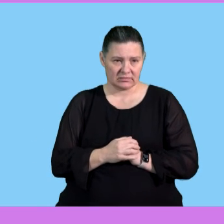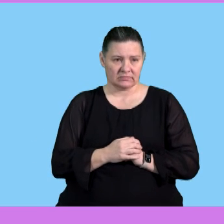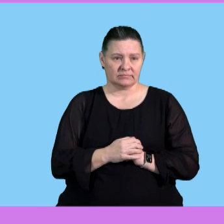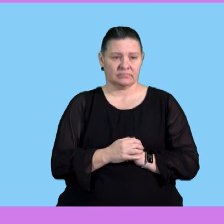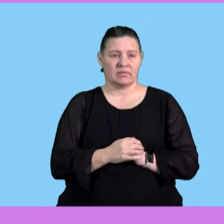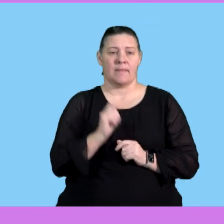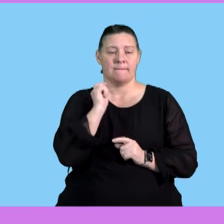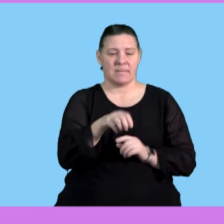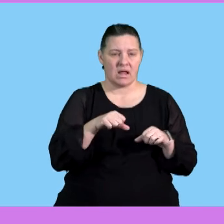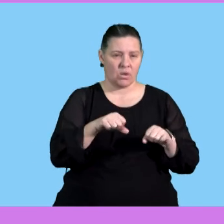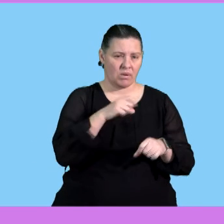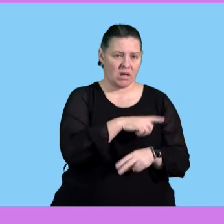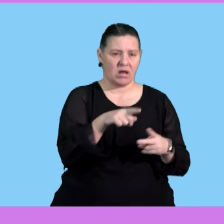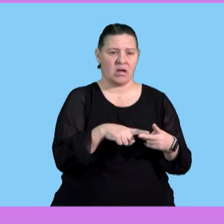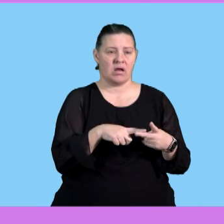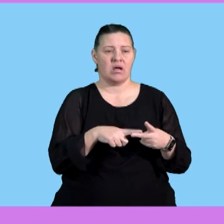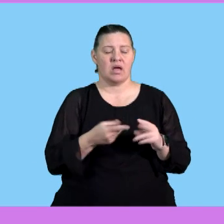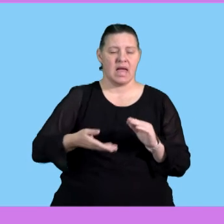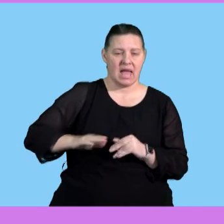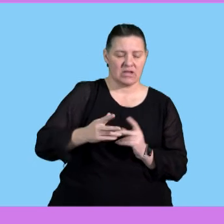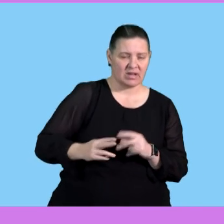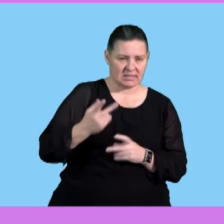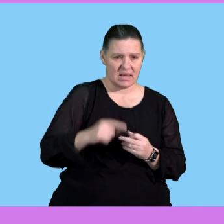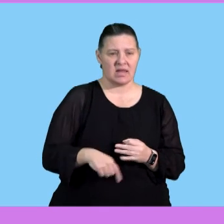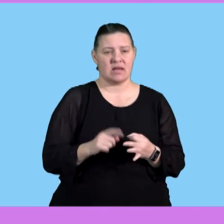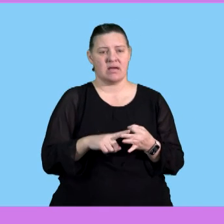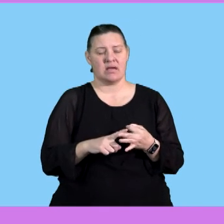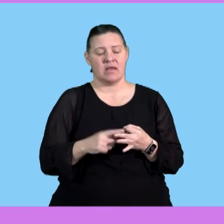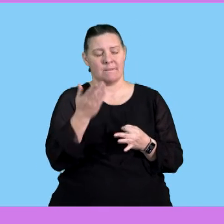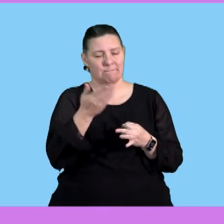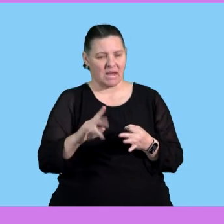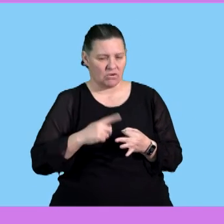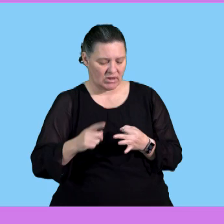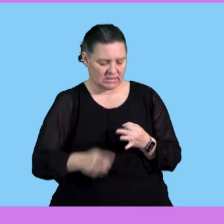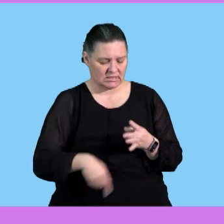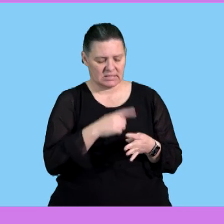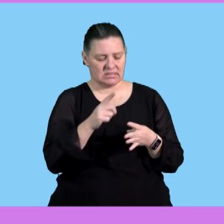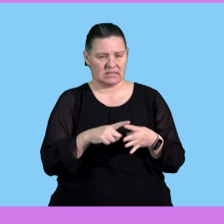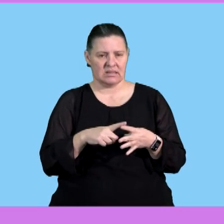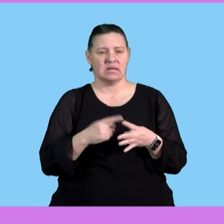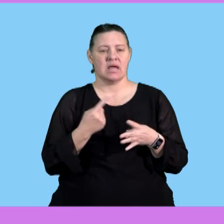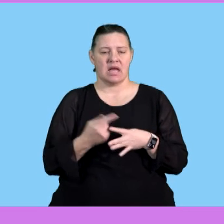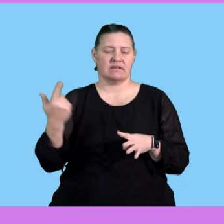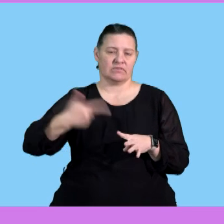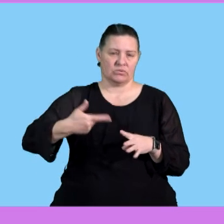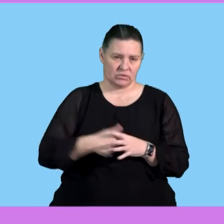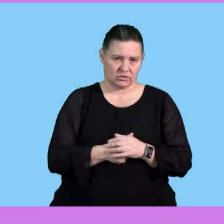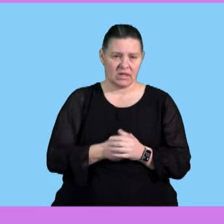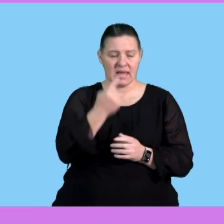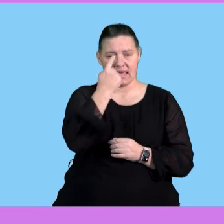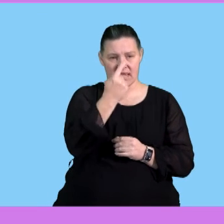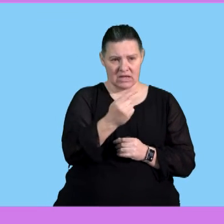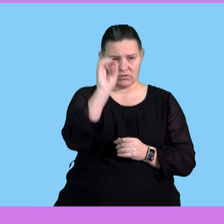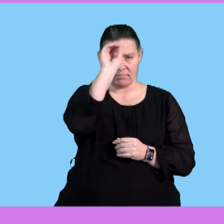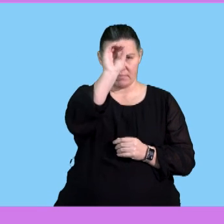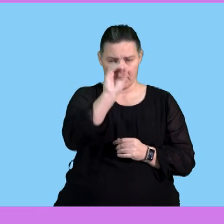the repayment of the lawnmower, repayment of the edge cutter, the pickup rental, and also the fuel.